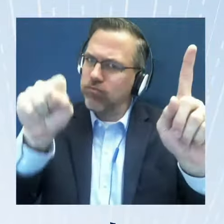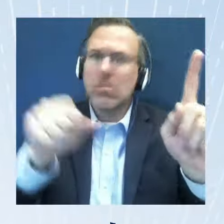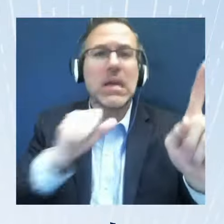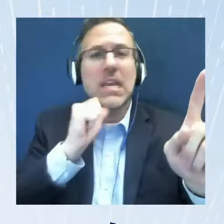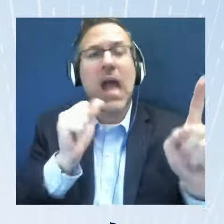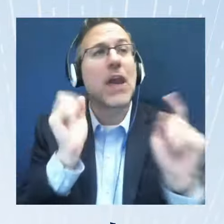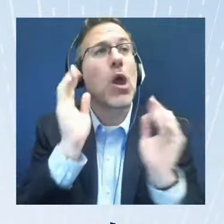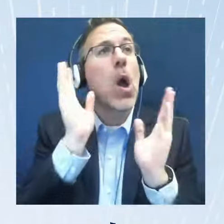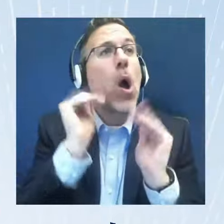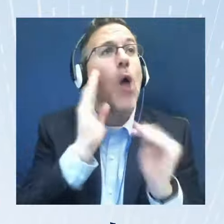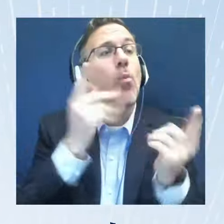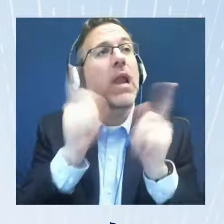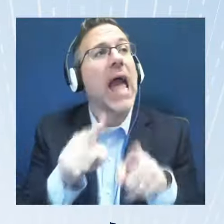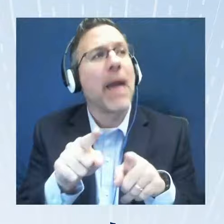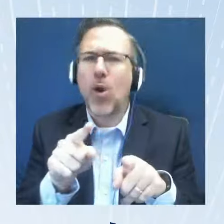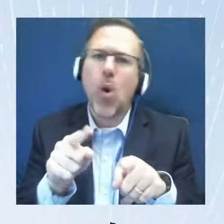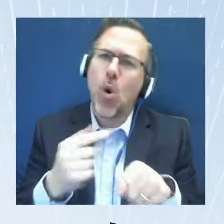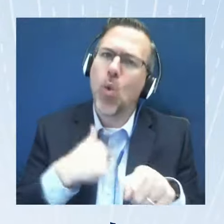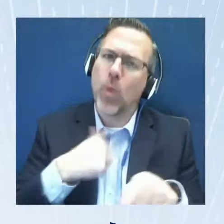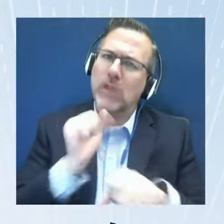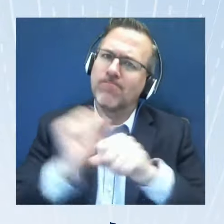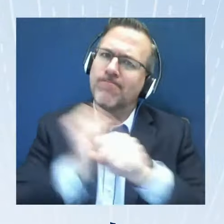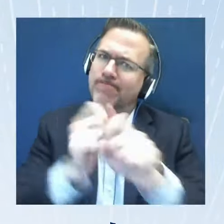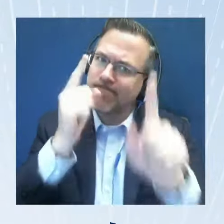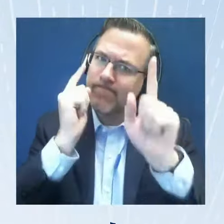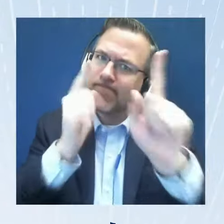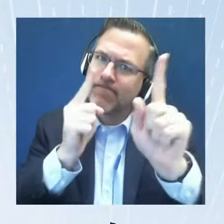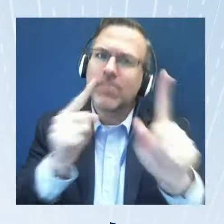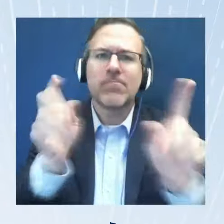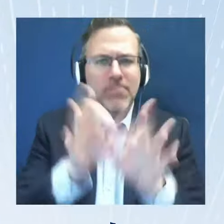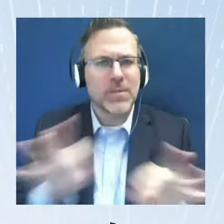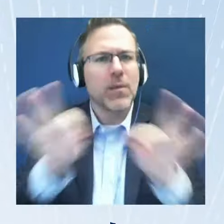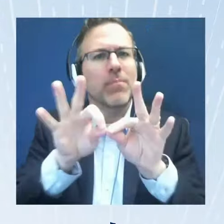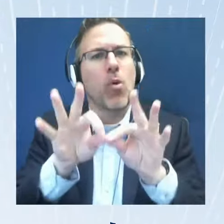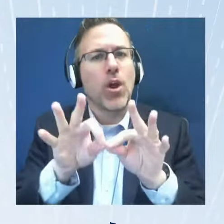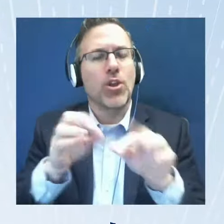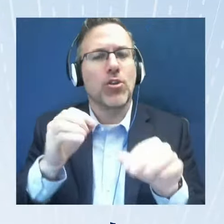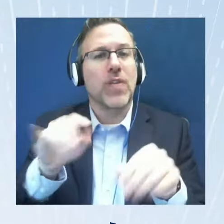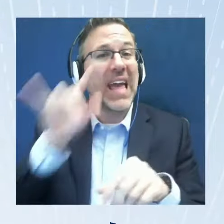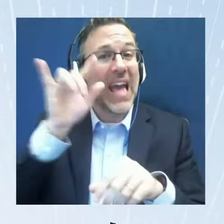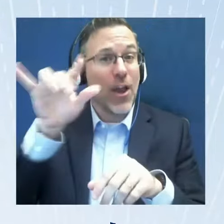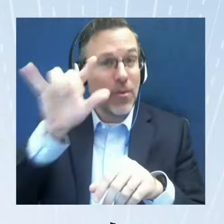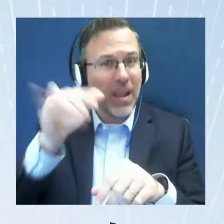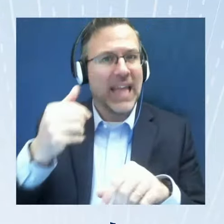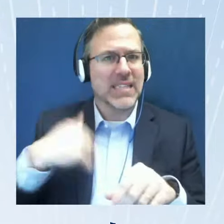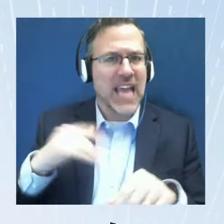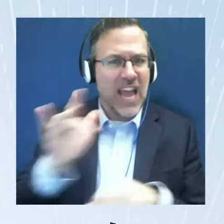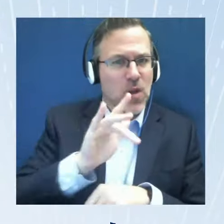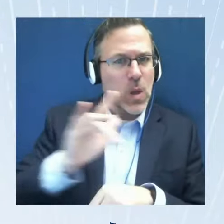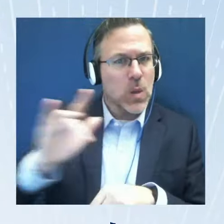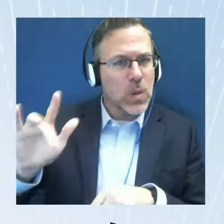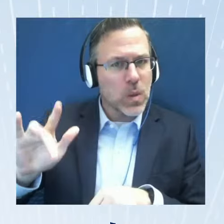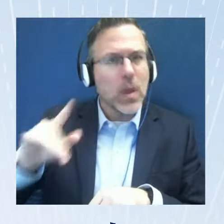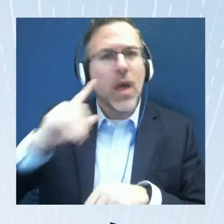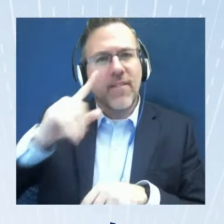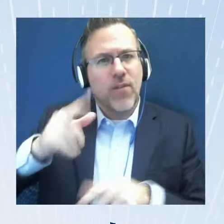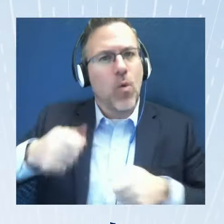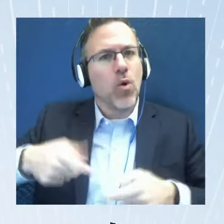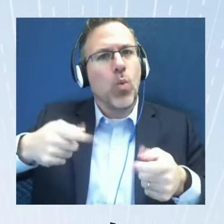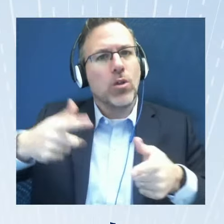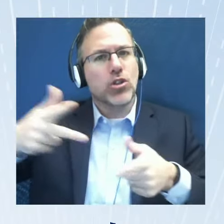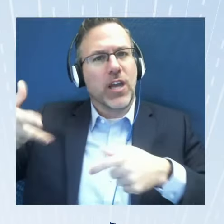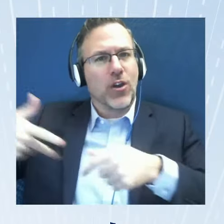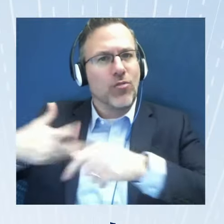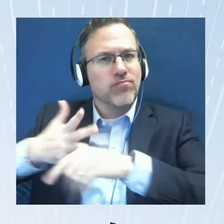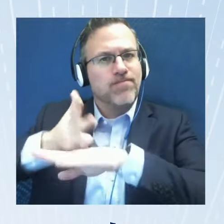we hear loud and clear the importance of getting to that point. As you mentioned, other methods of travel, other modes of travel have found